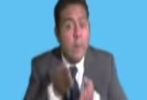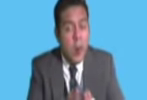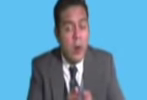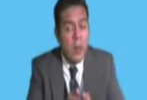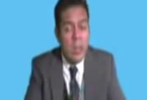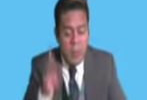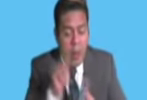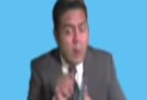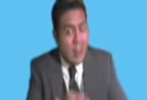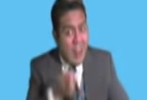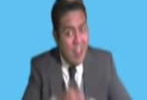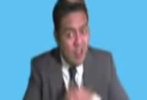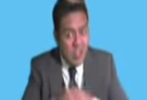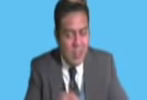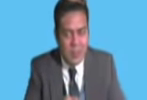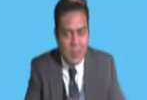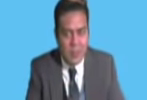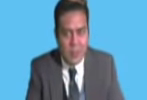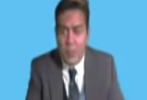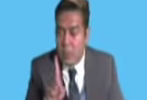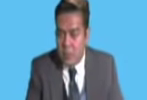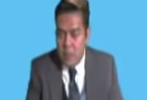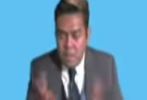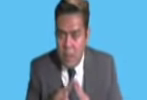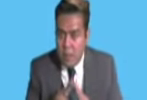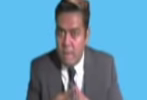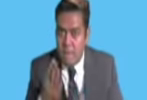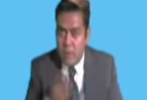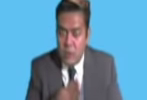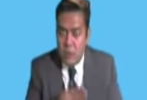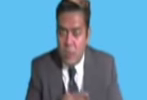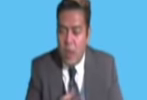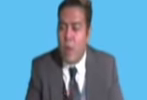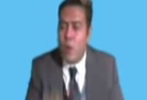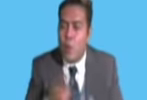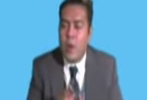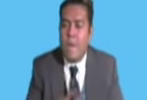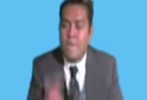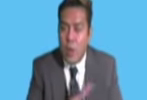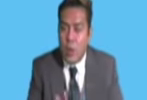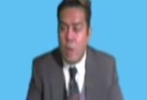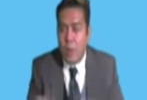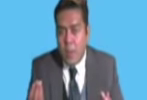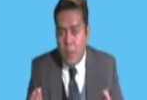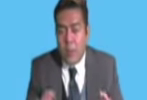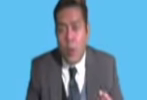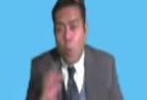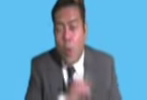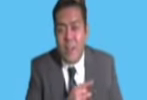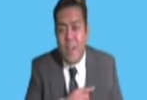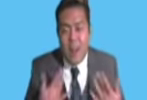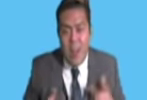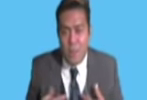their priority because it is multifunctional and will get them the real value for our money and the quality of life to